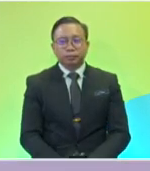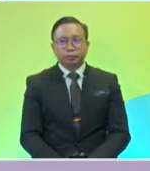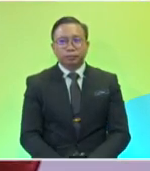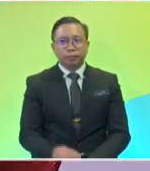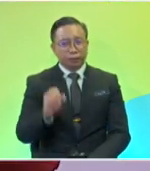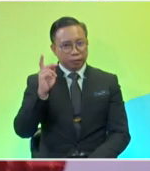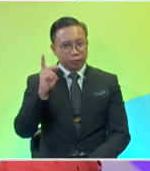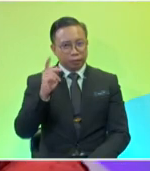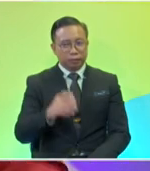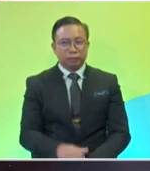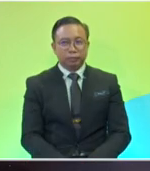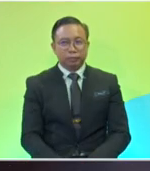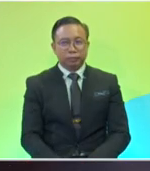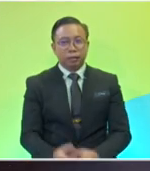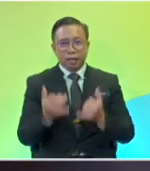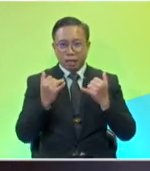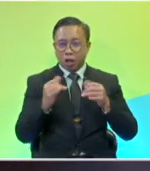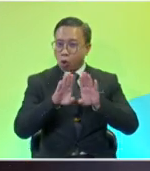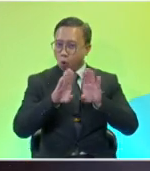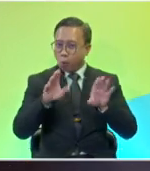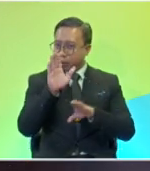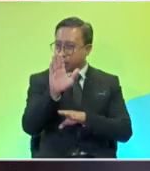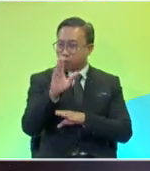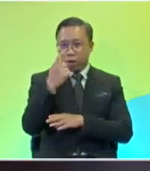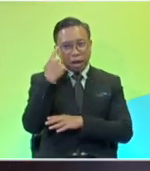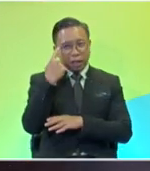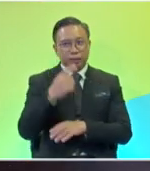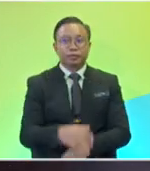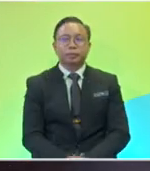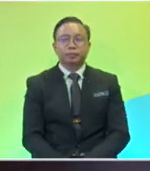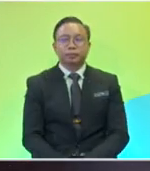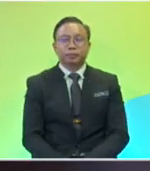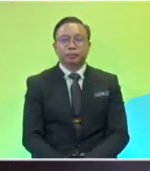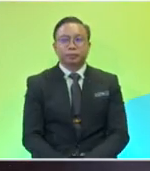Okay. Okay. Now you can open your eyes. Okay.